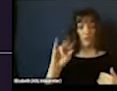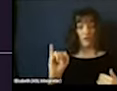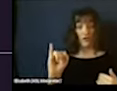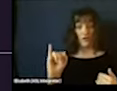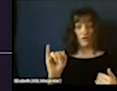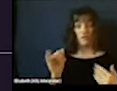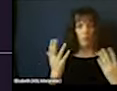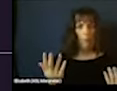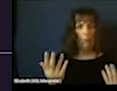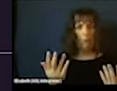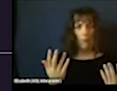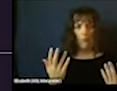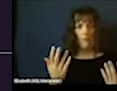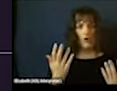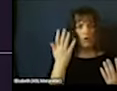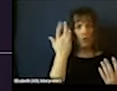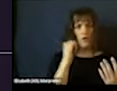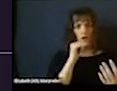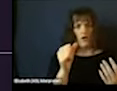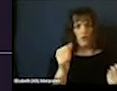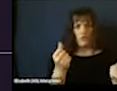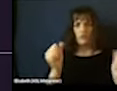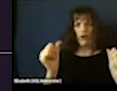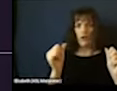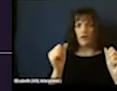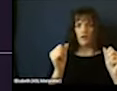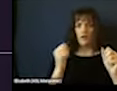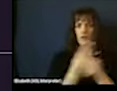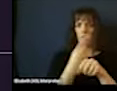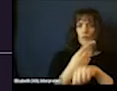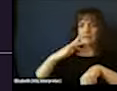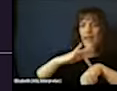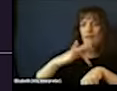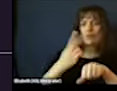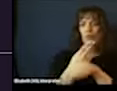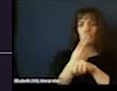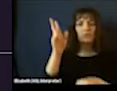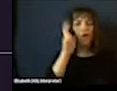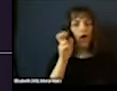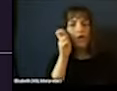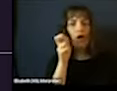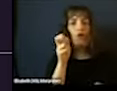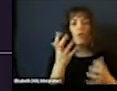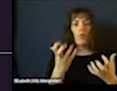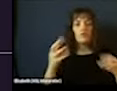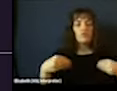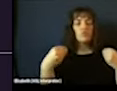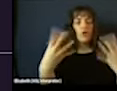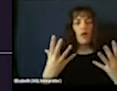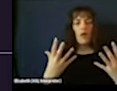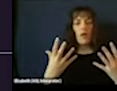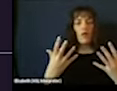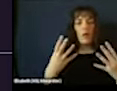using tactile, accessing data using audio? So trying to introduce multi-sensory approaches to data. Because as